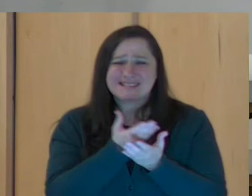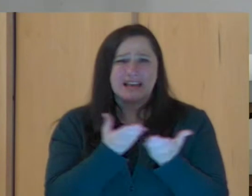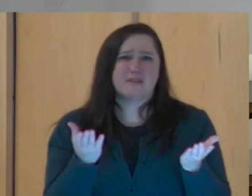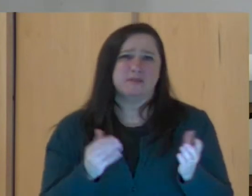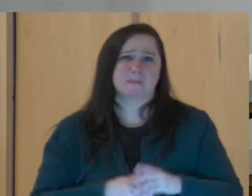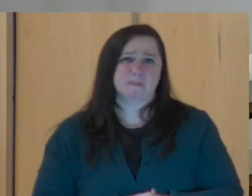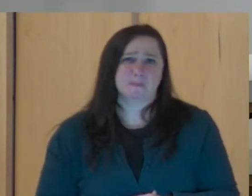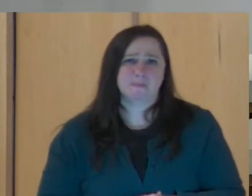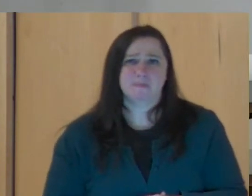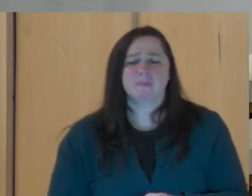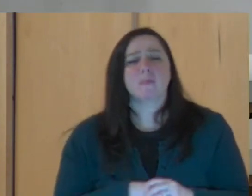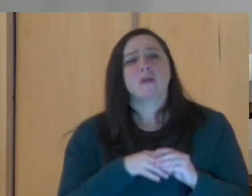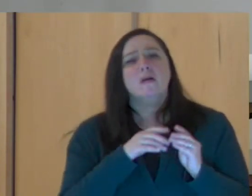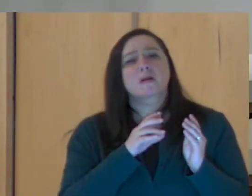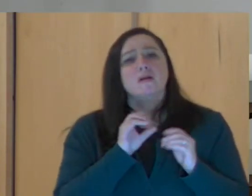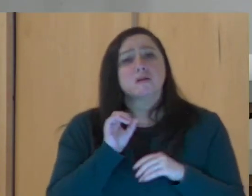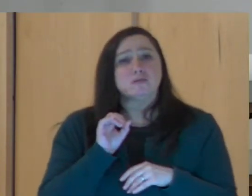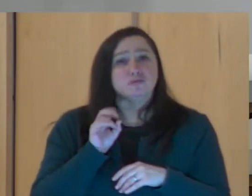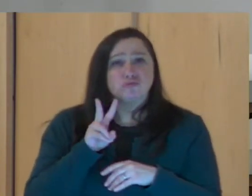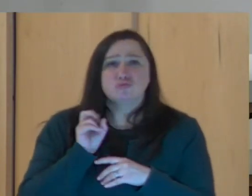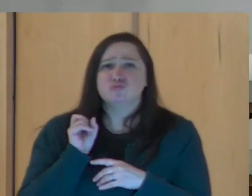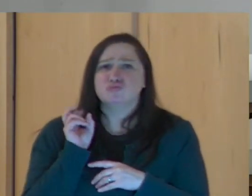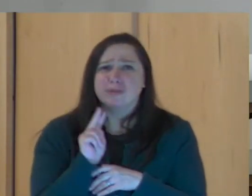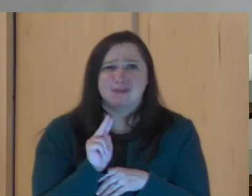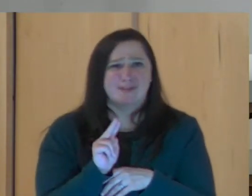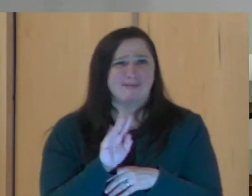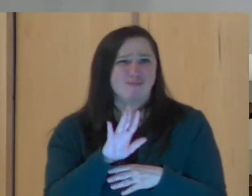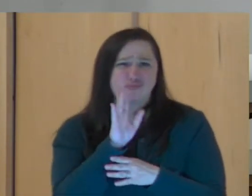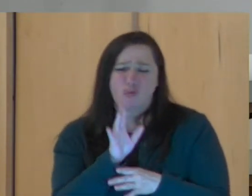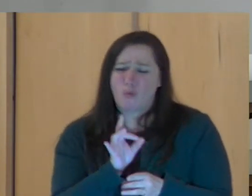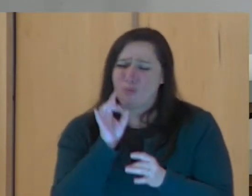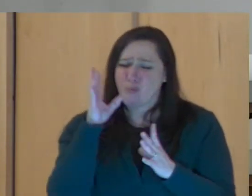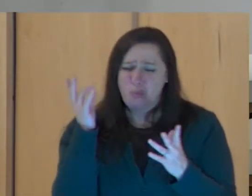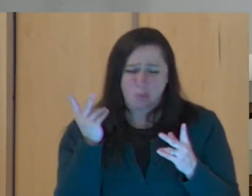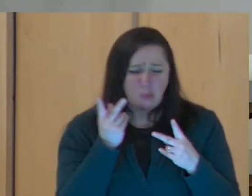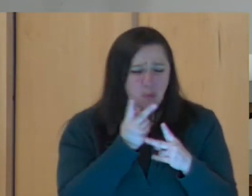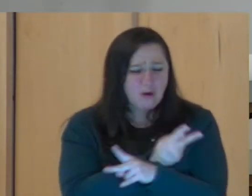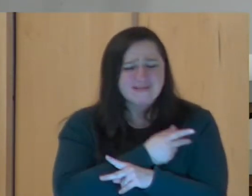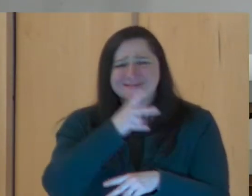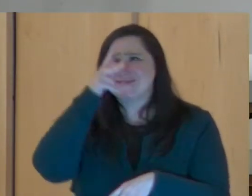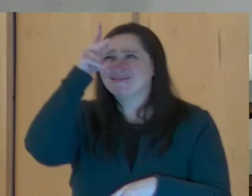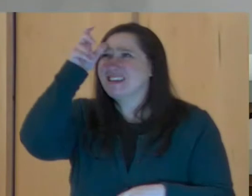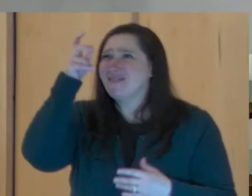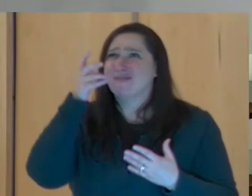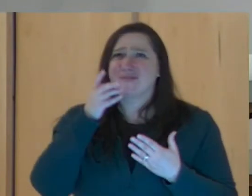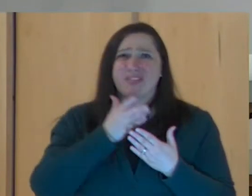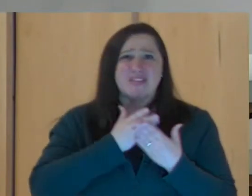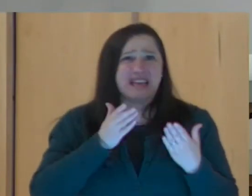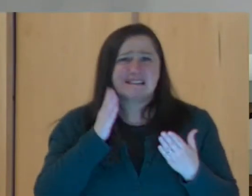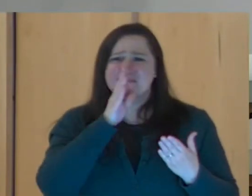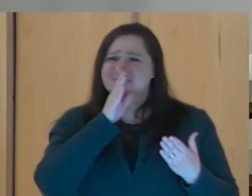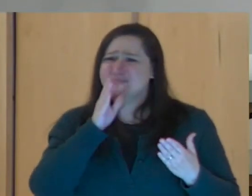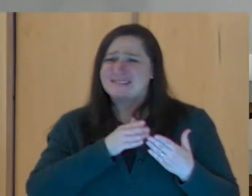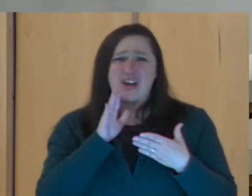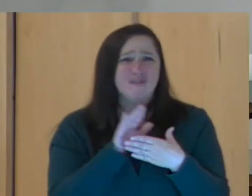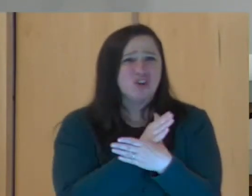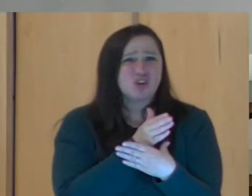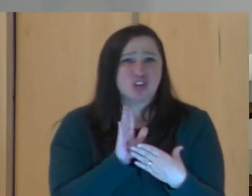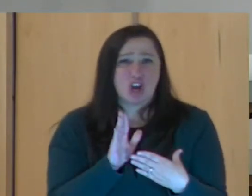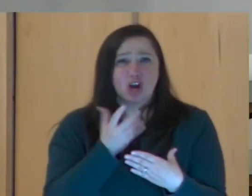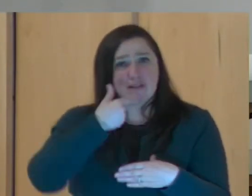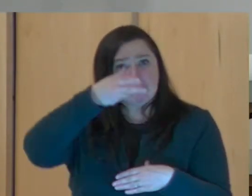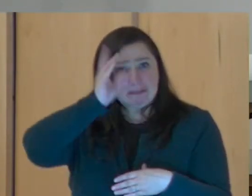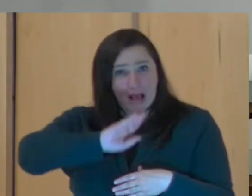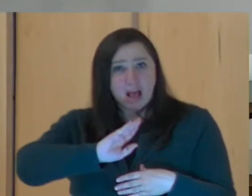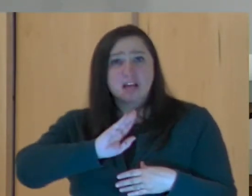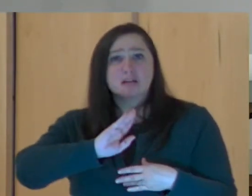So even if you would lay bare your worst evil things that you haven't shared with anybody else, would God still love and